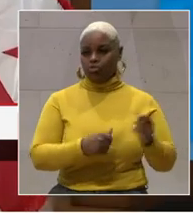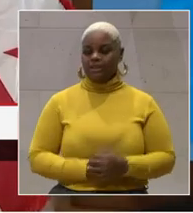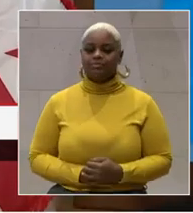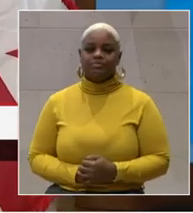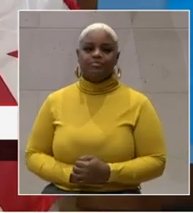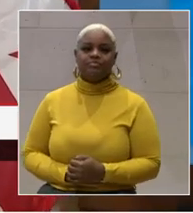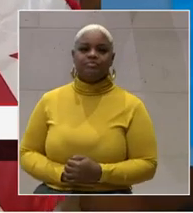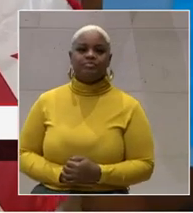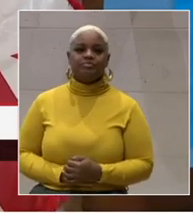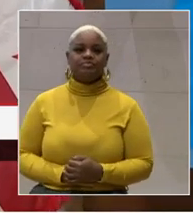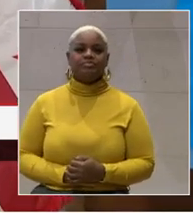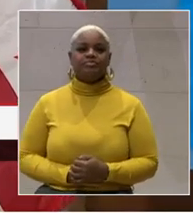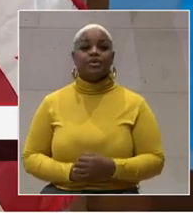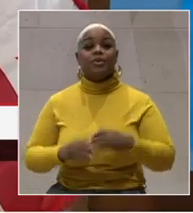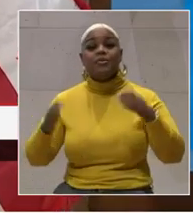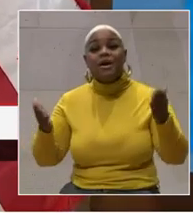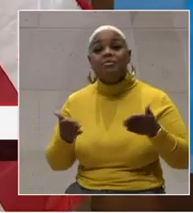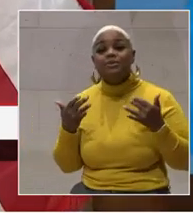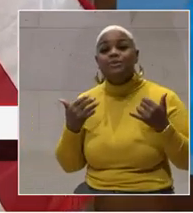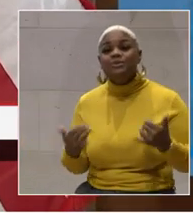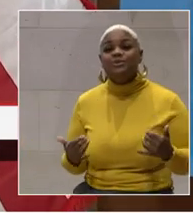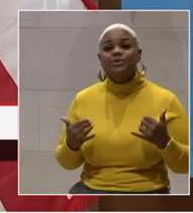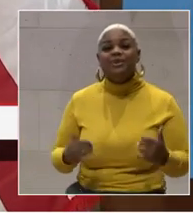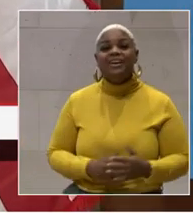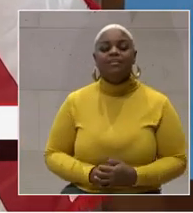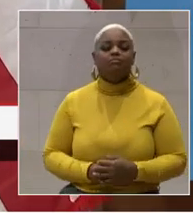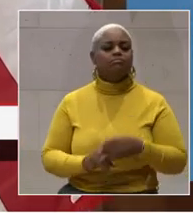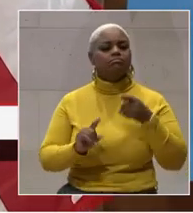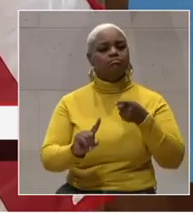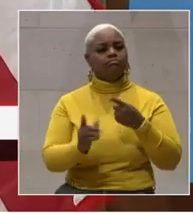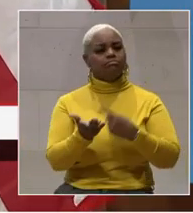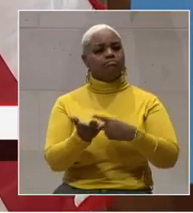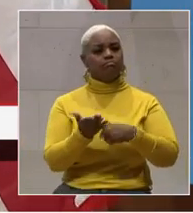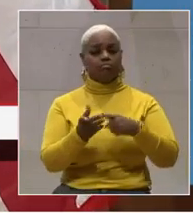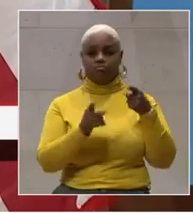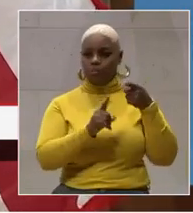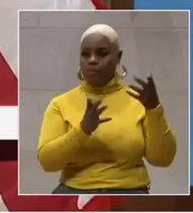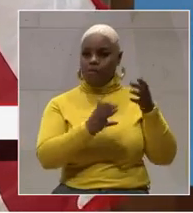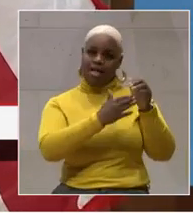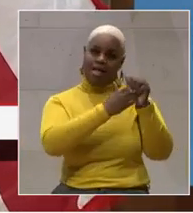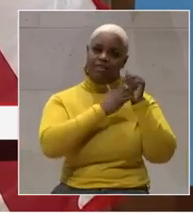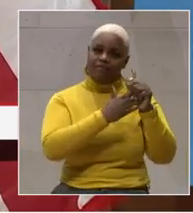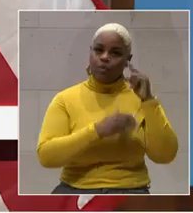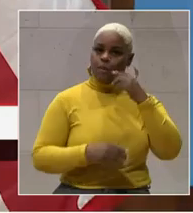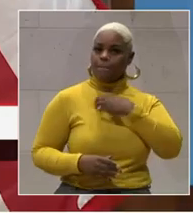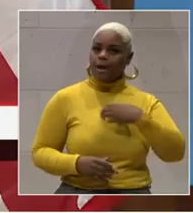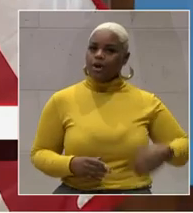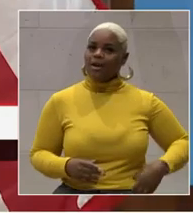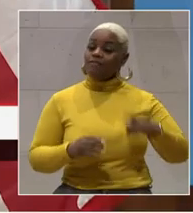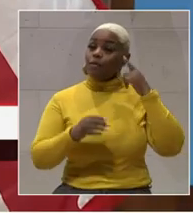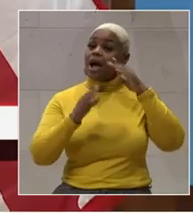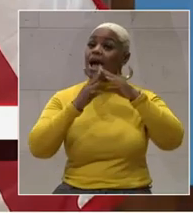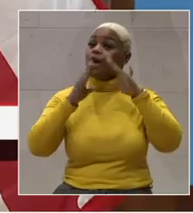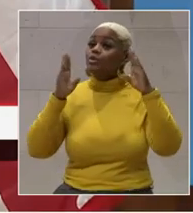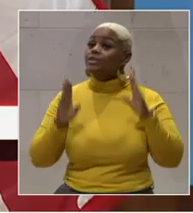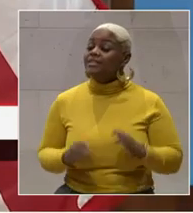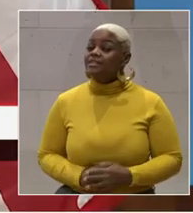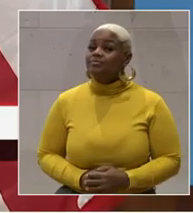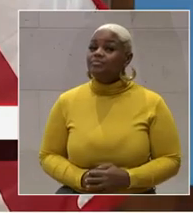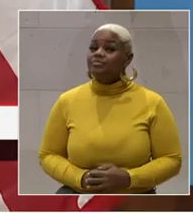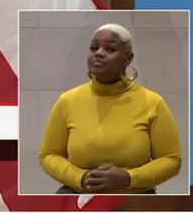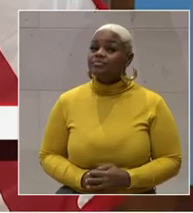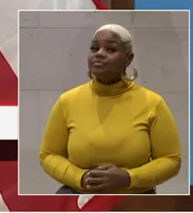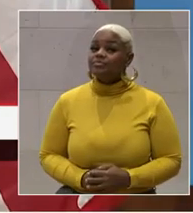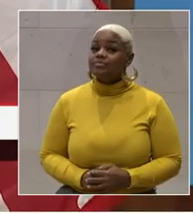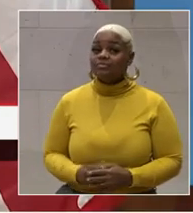with today's leading mayors on housing, co-hosted by my mayor, Washington, D.C. Mayor Muriel Bowser, and the National